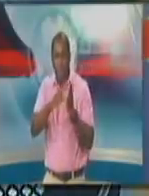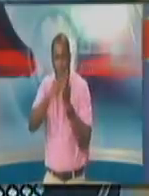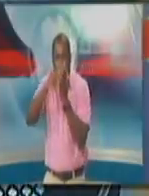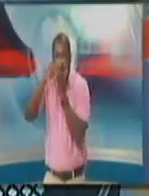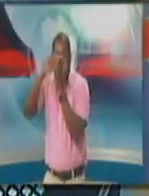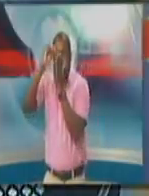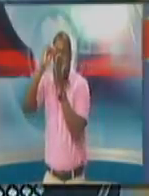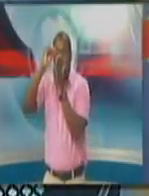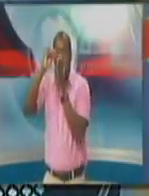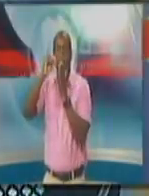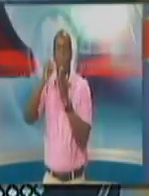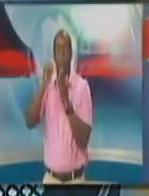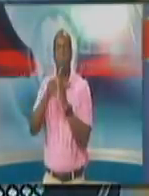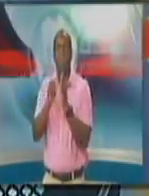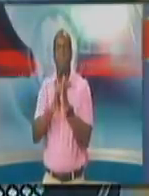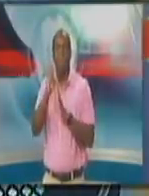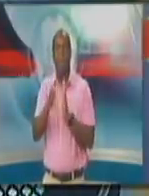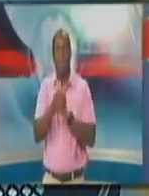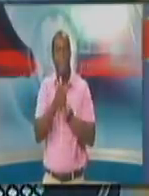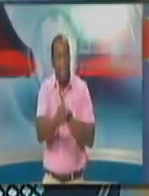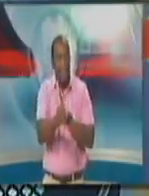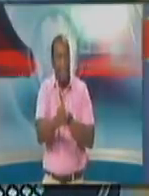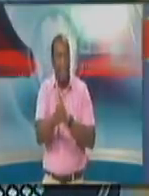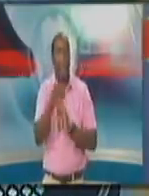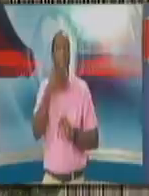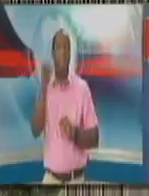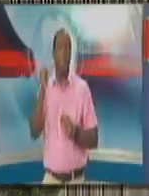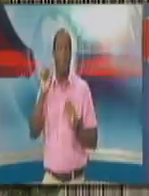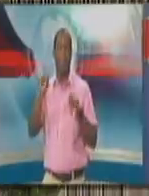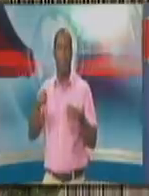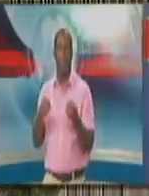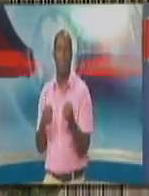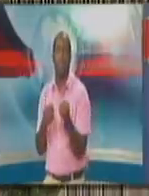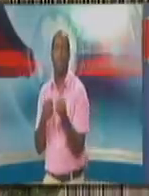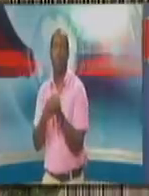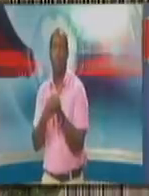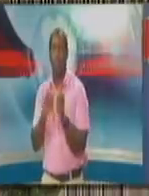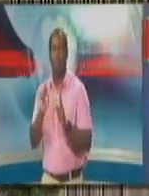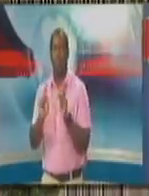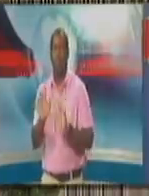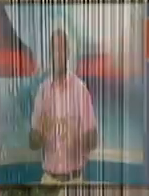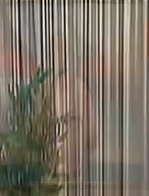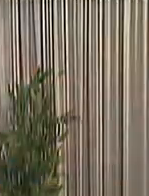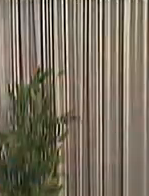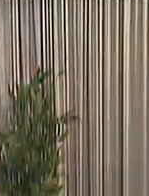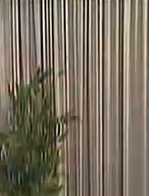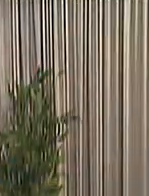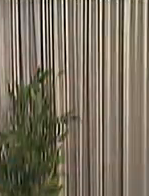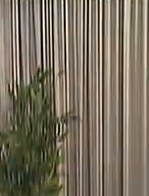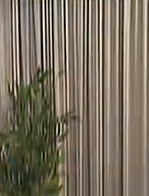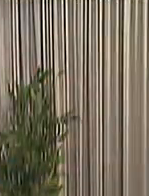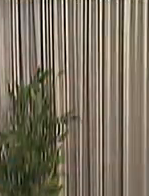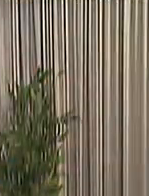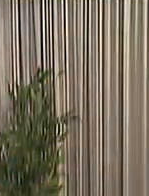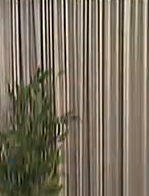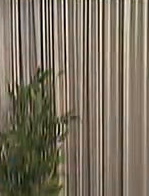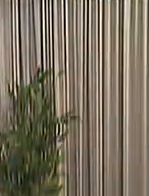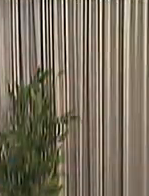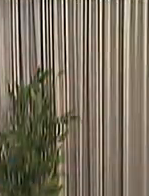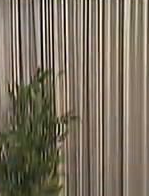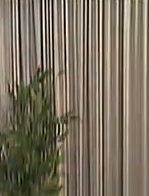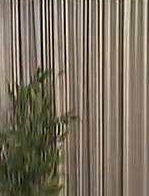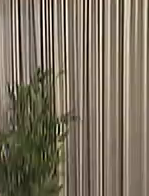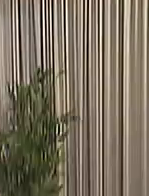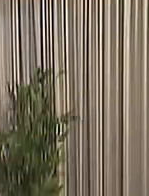to serve the public that we're charged with serving. Thank you. Minister, you have anything to add? No, I'm good. Okay. Thanks.